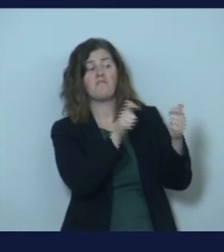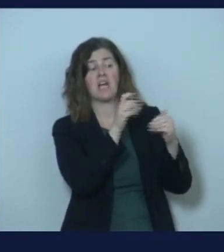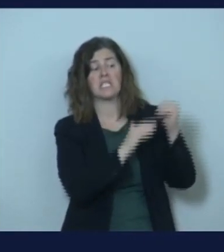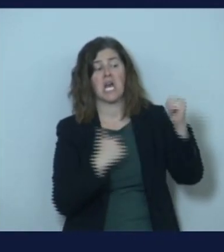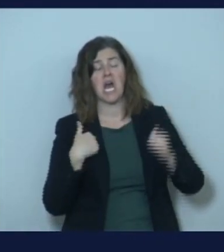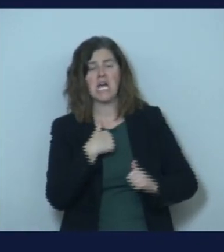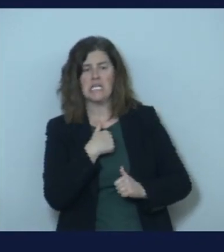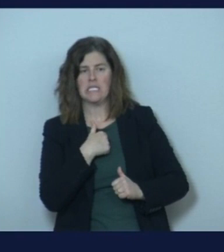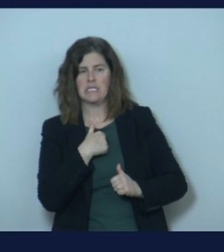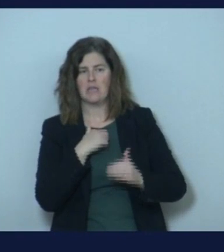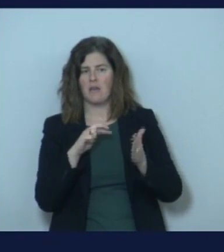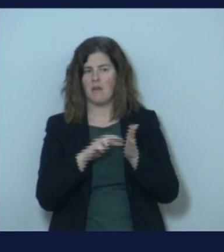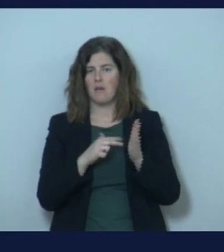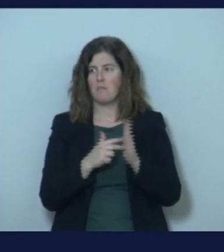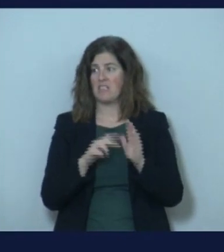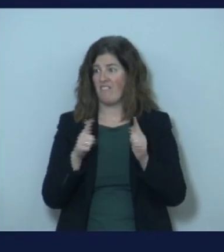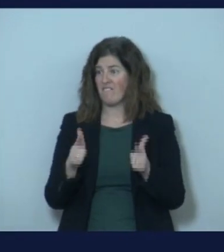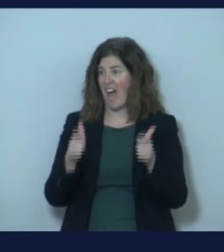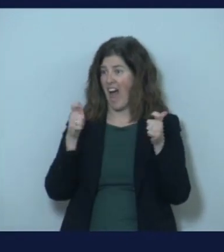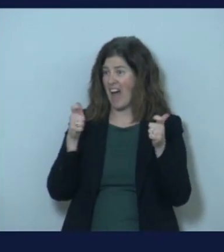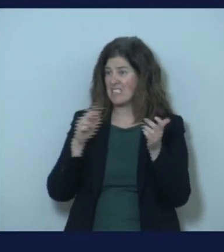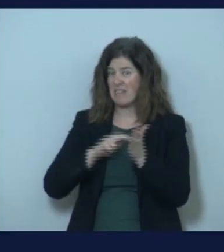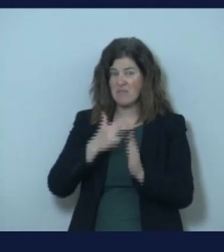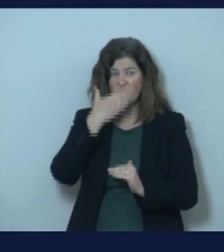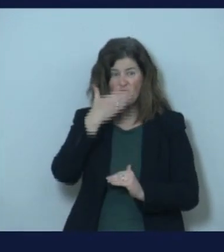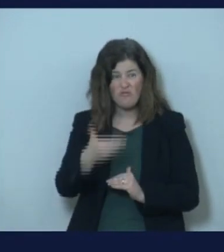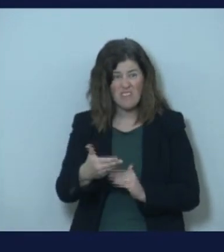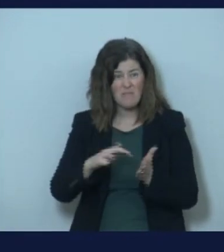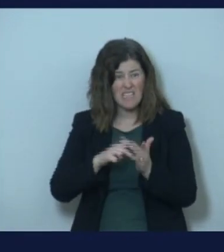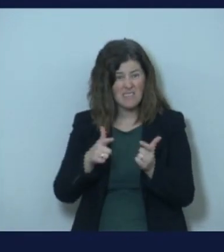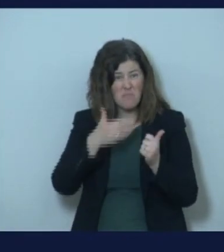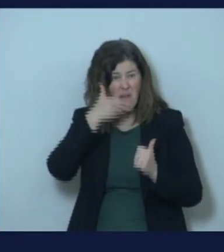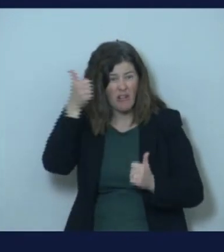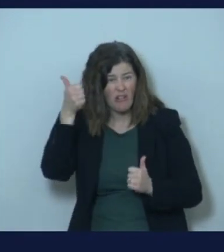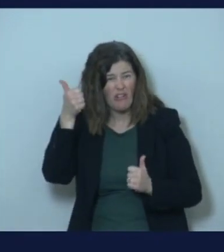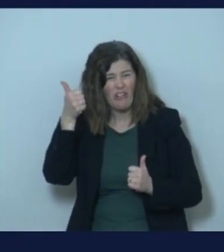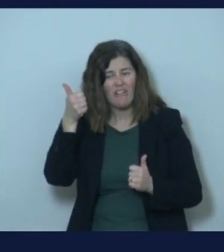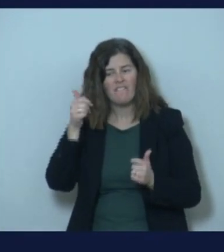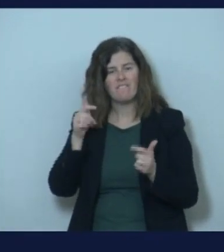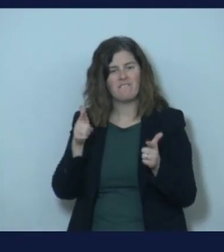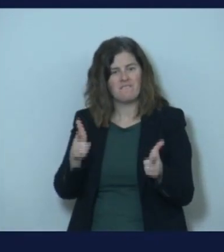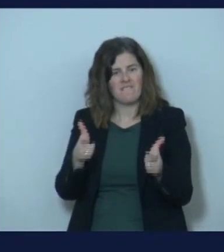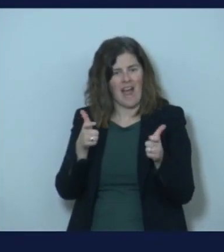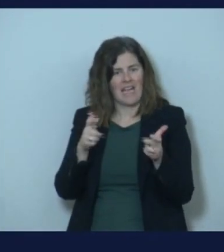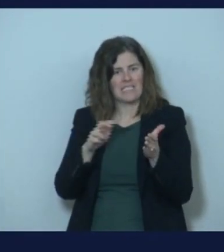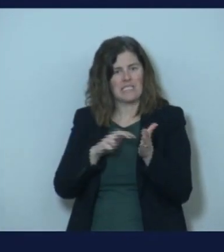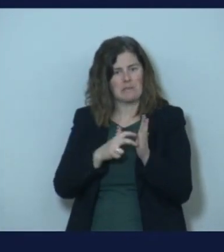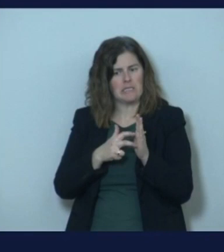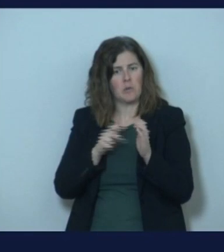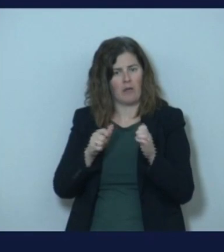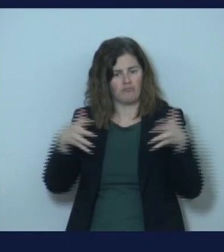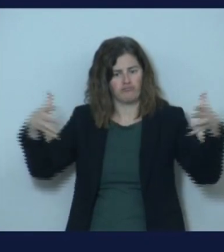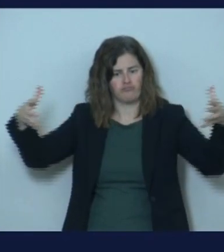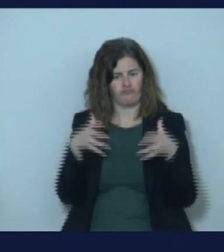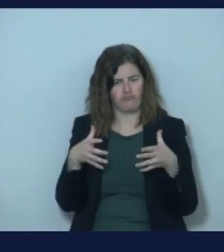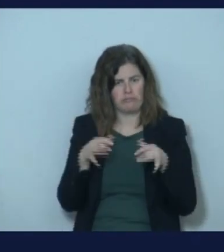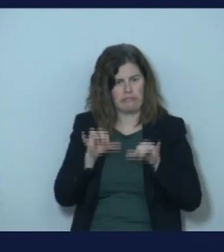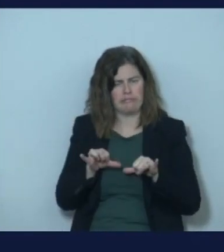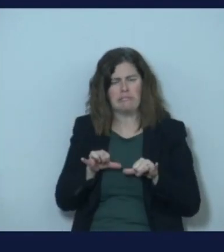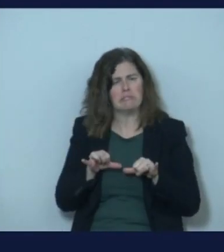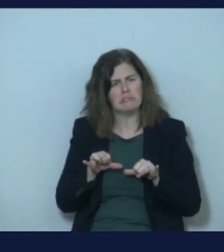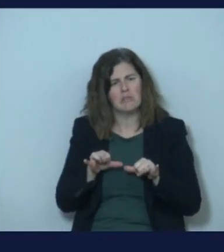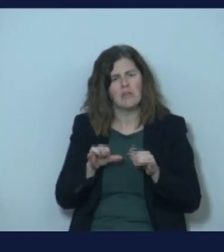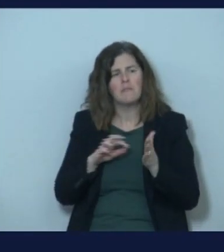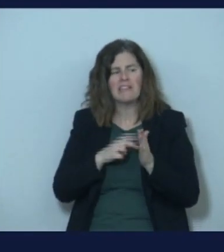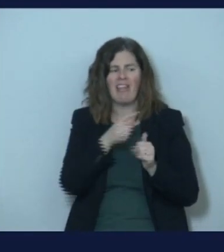not an indication that faster is better. Faster means that you can contain the virus and that they're not going to have to make